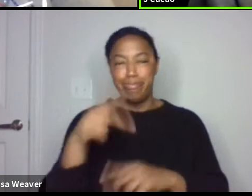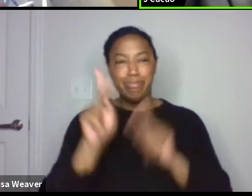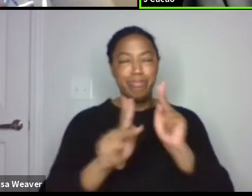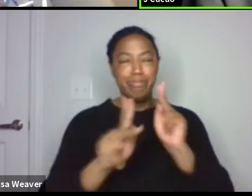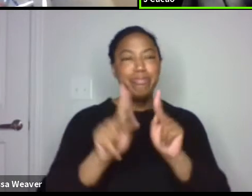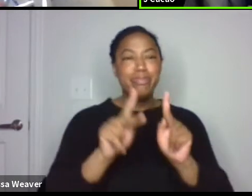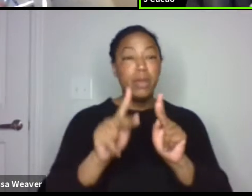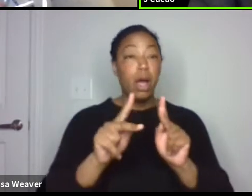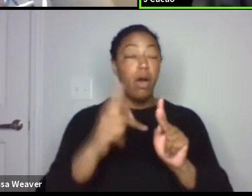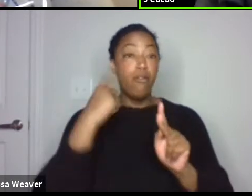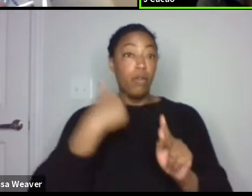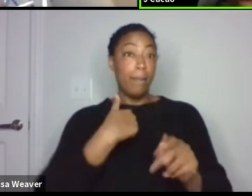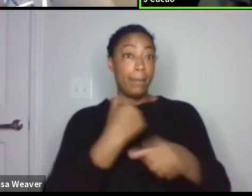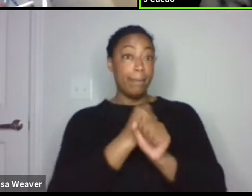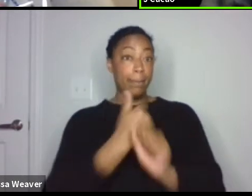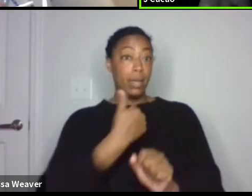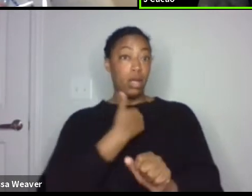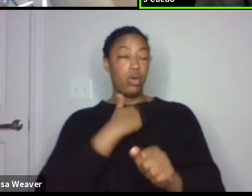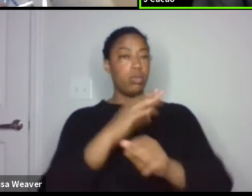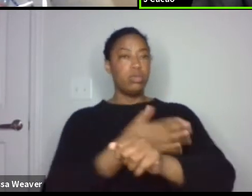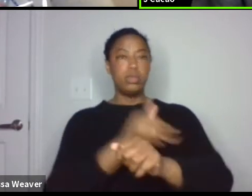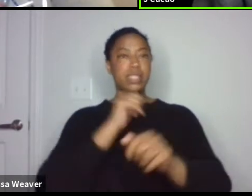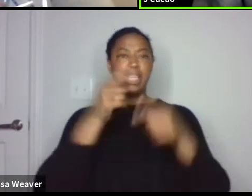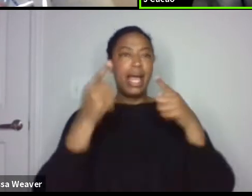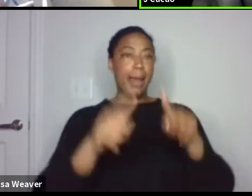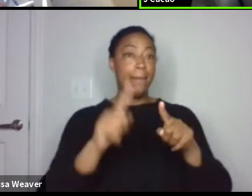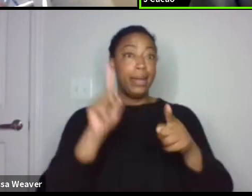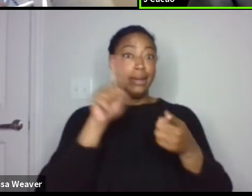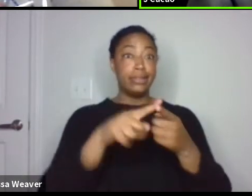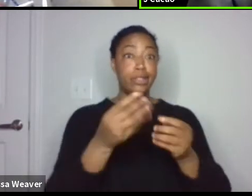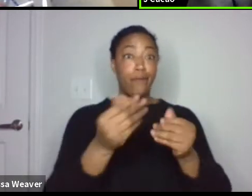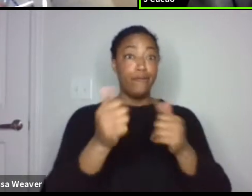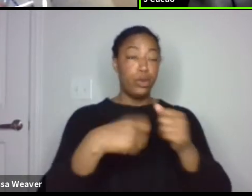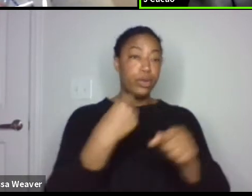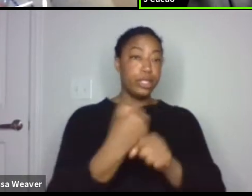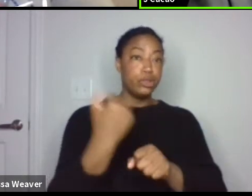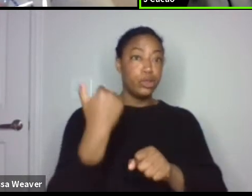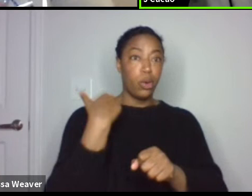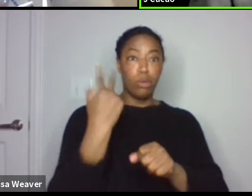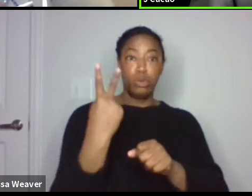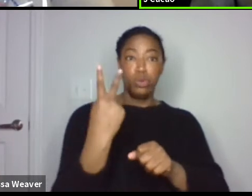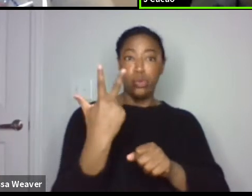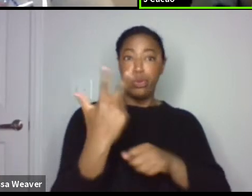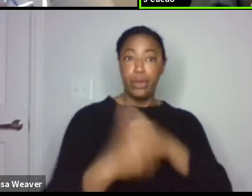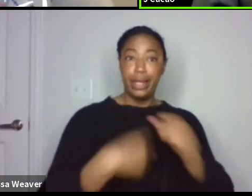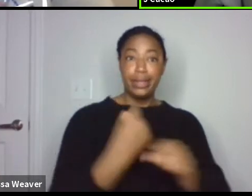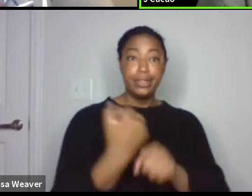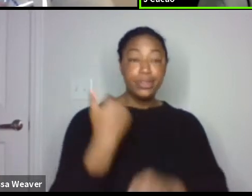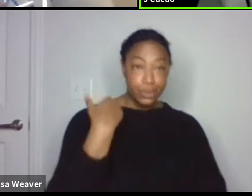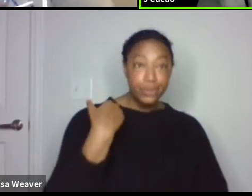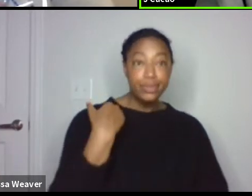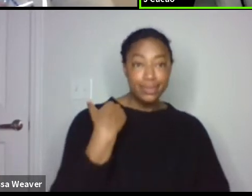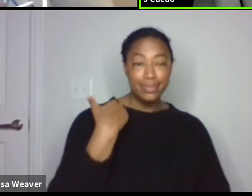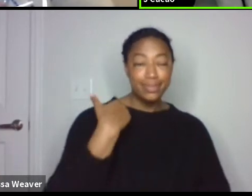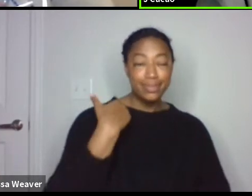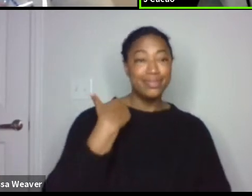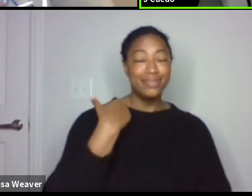own music, that didn't happen until probably about a couple of years ago, 2 or 3 years ago, when I was living